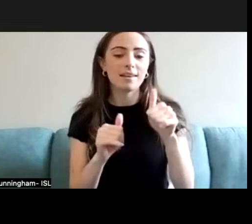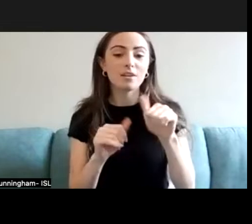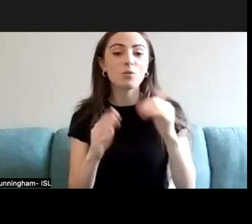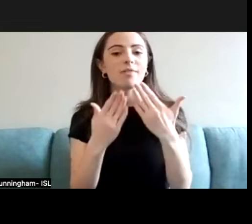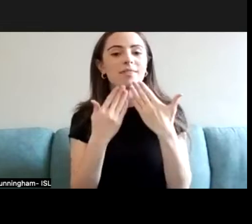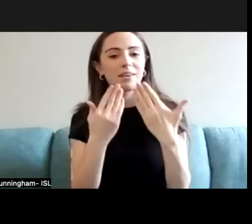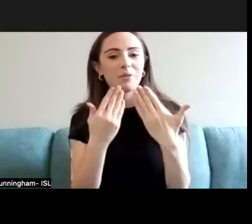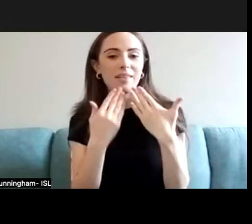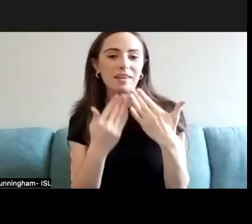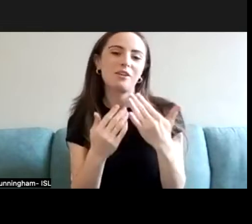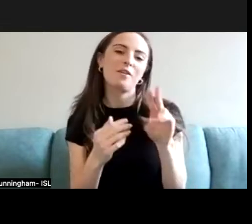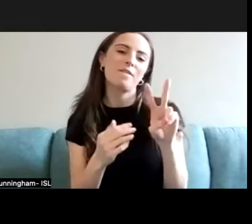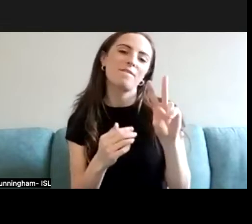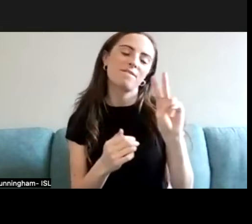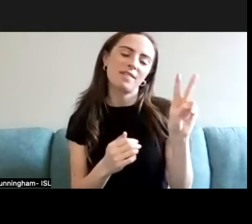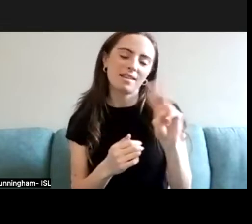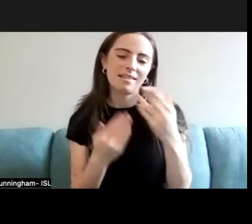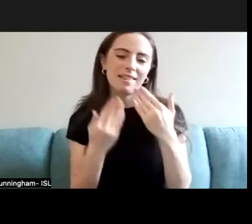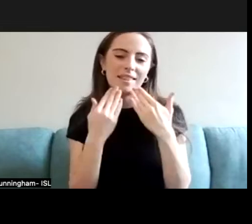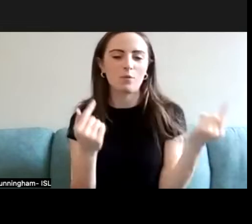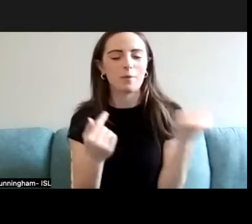joining us today. It's great to have her here.